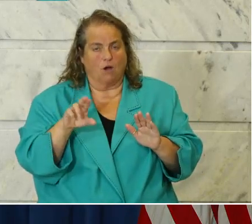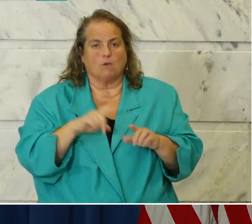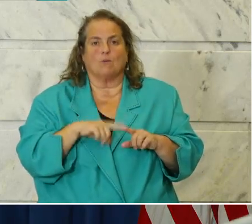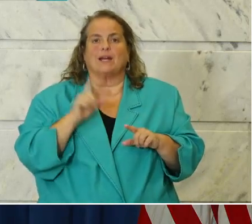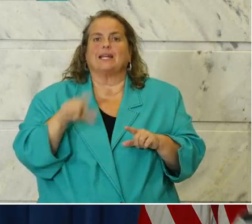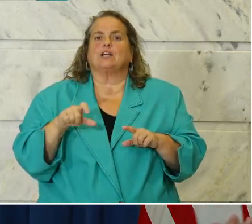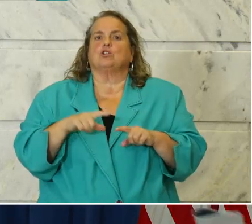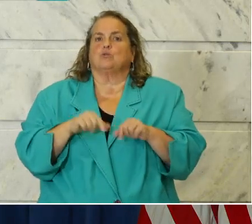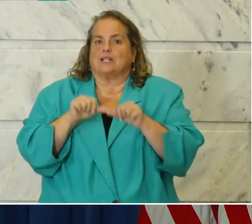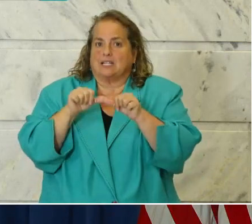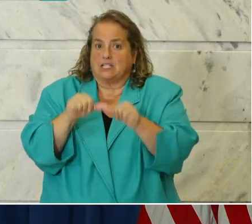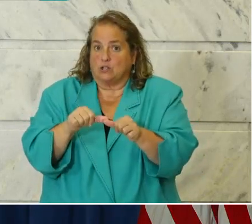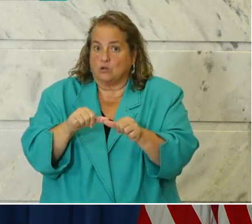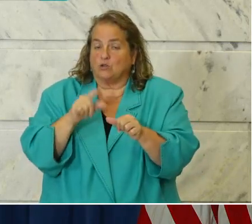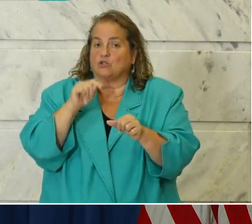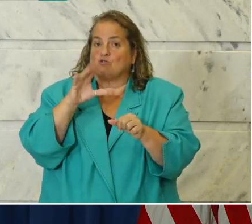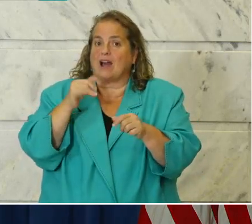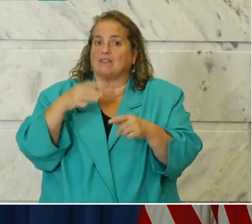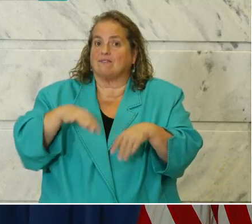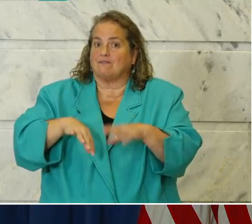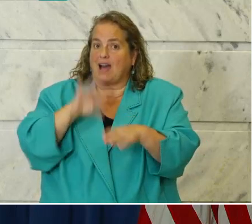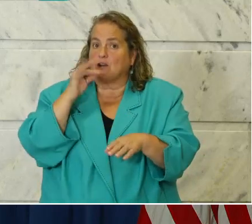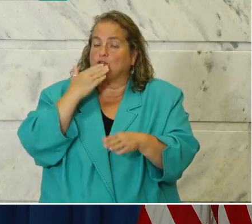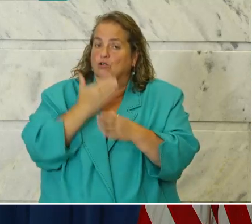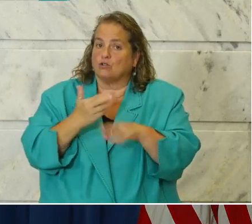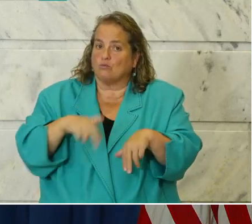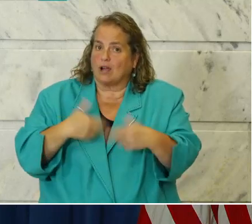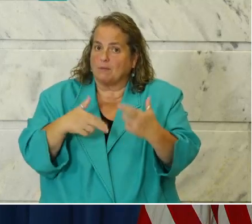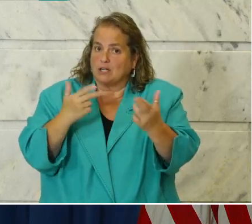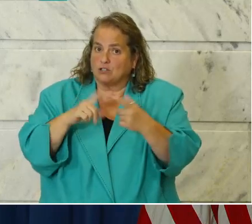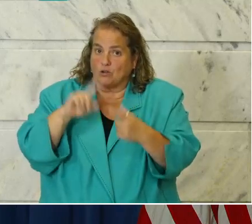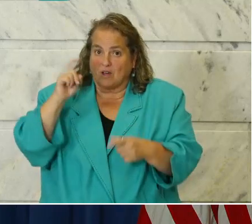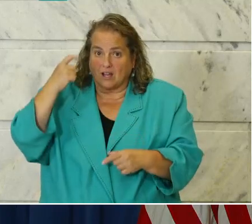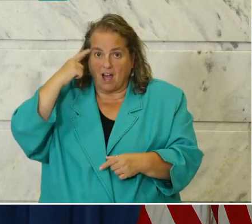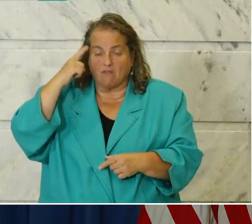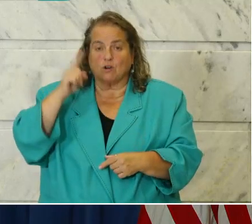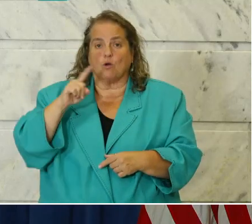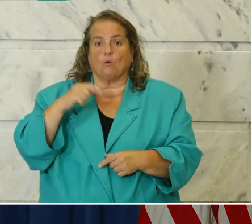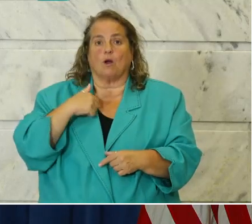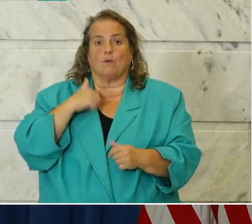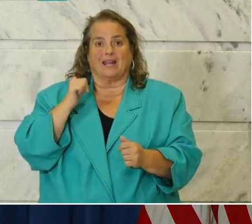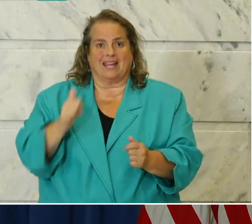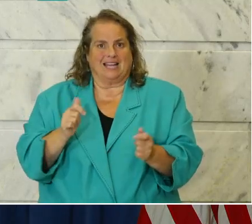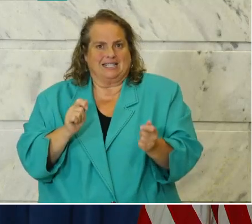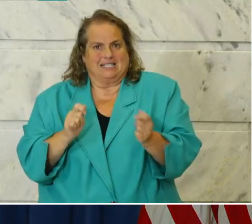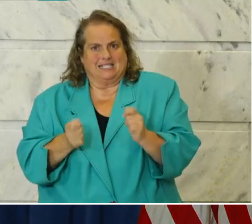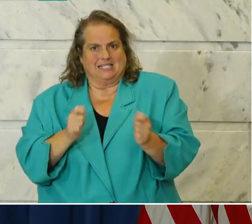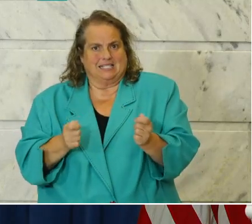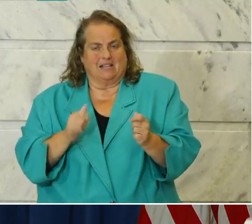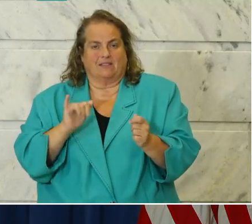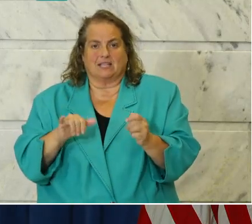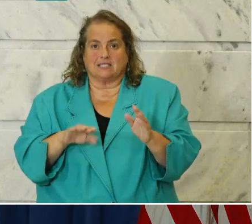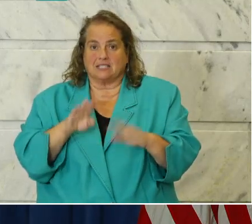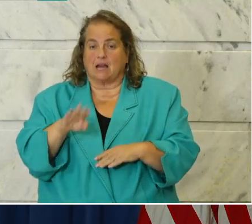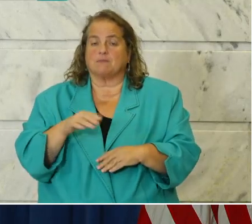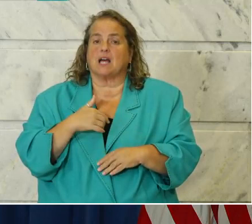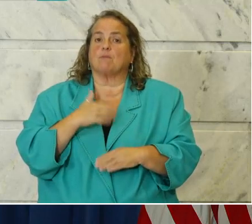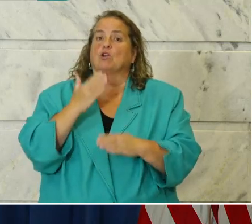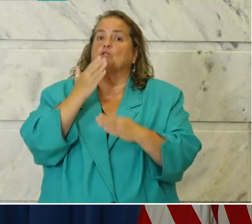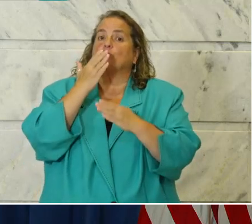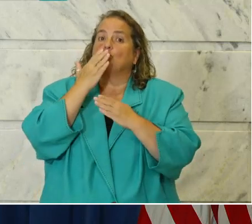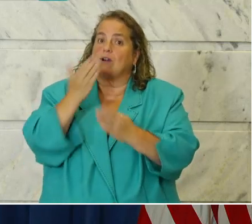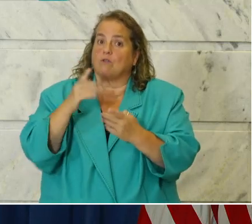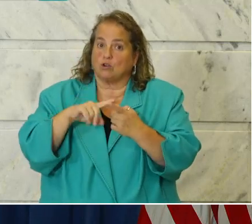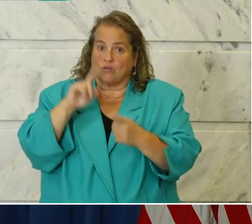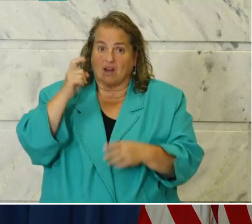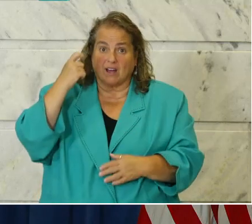continue to try to find recommendations for the governor where we can titrate and calibrate these steps. I am very grateful to the governor.